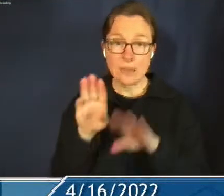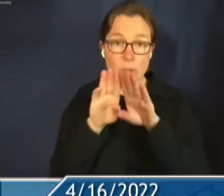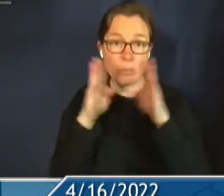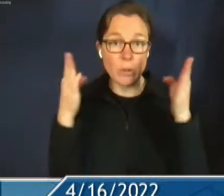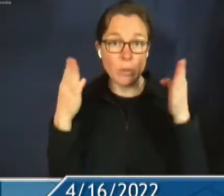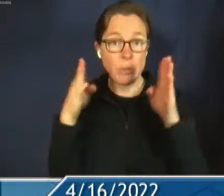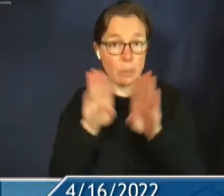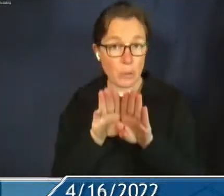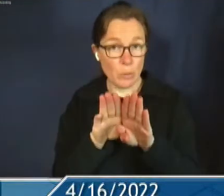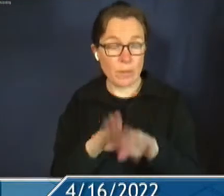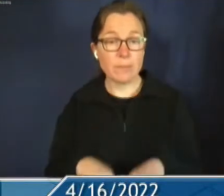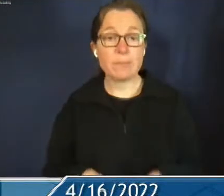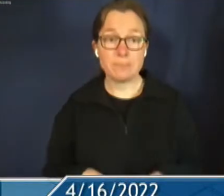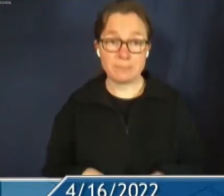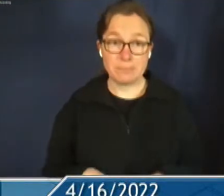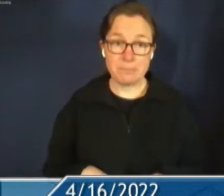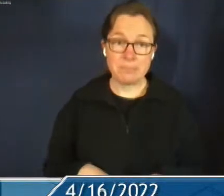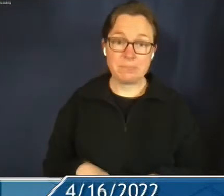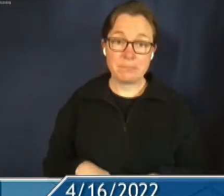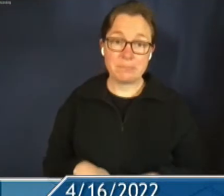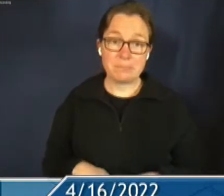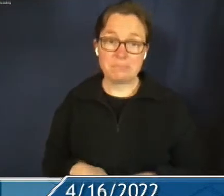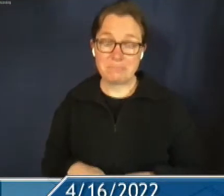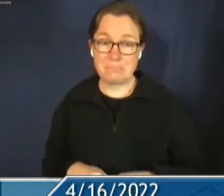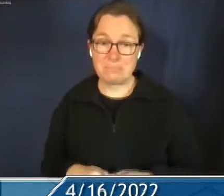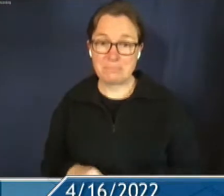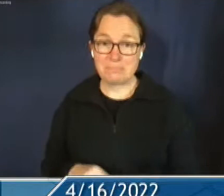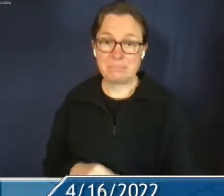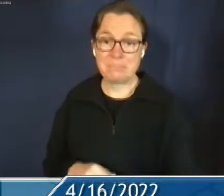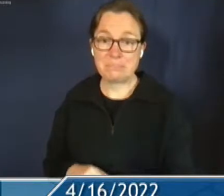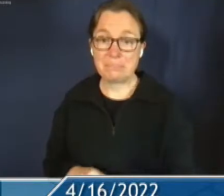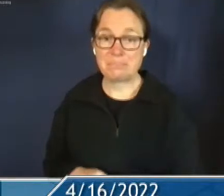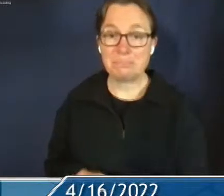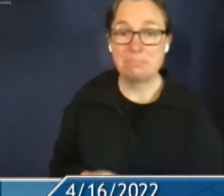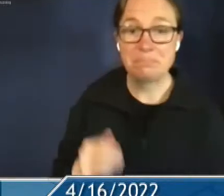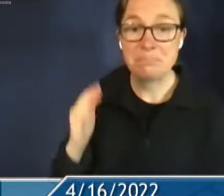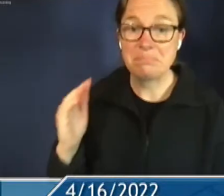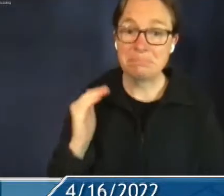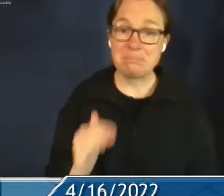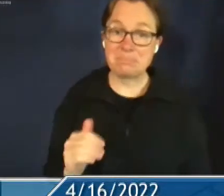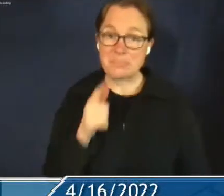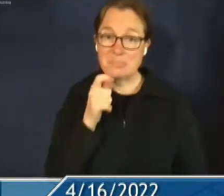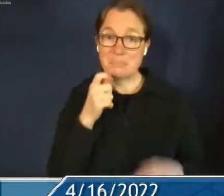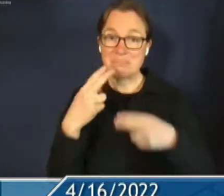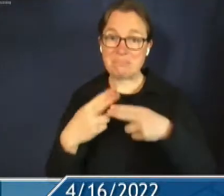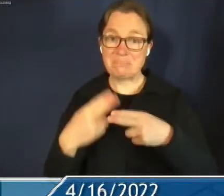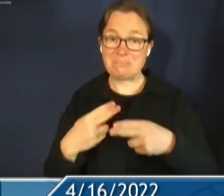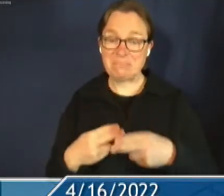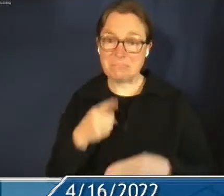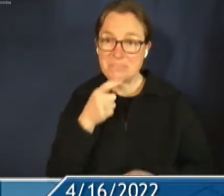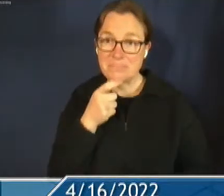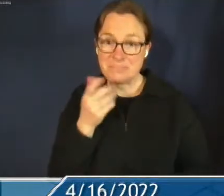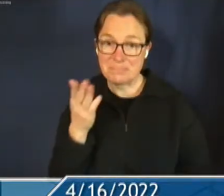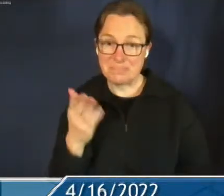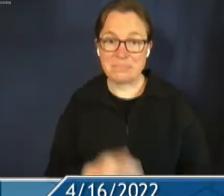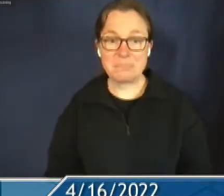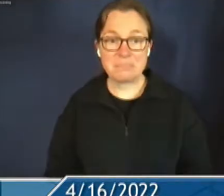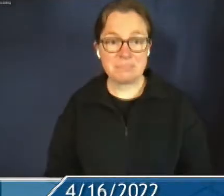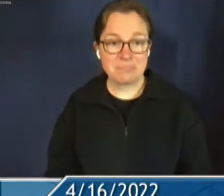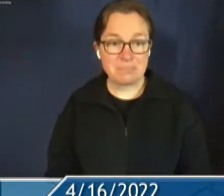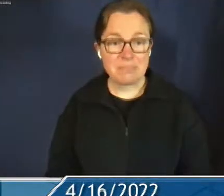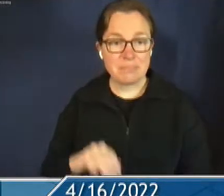you. So I will hand it back to my colleague Jeremiah to read off our names. Thank you. Jen? Our